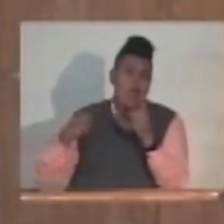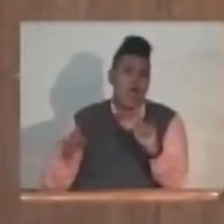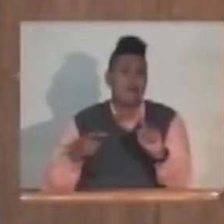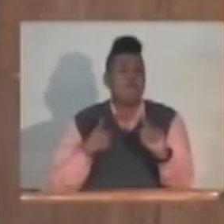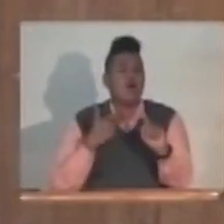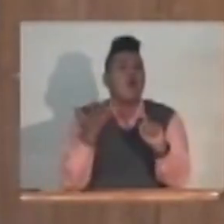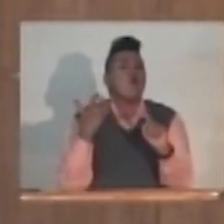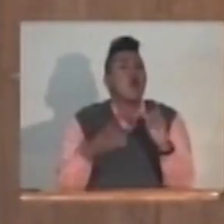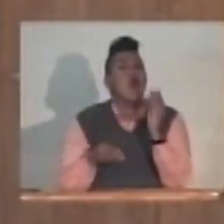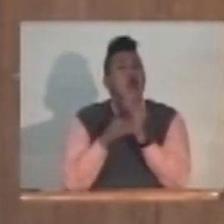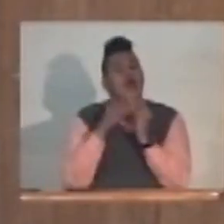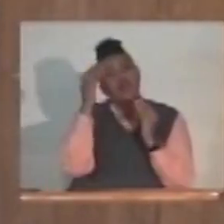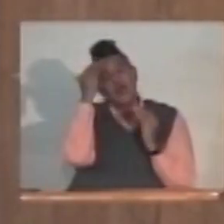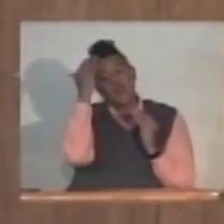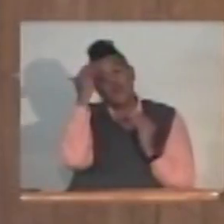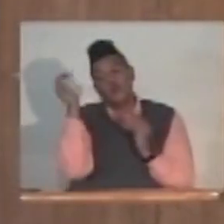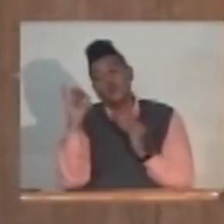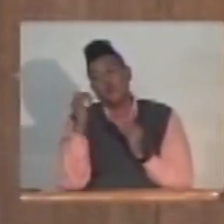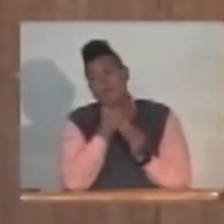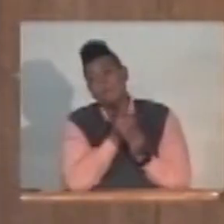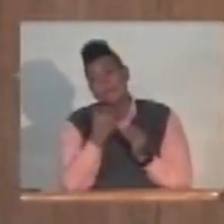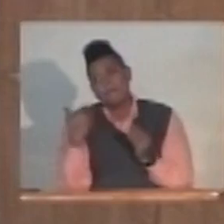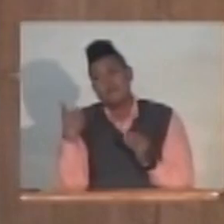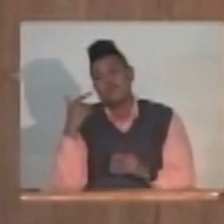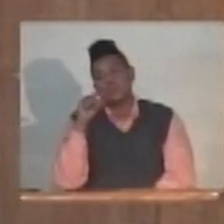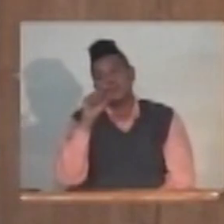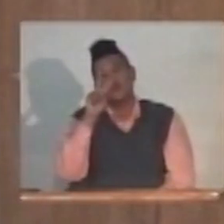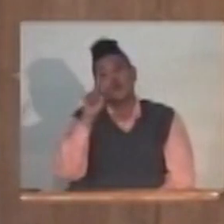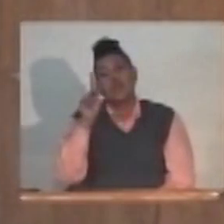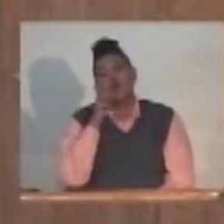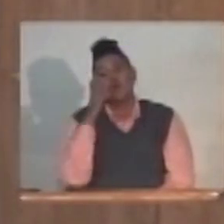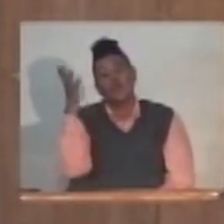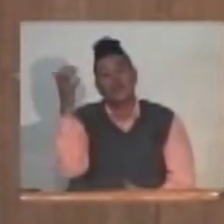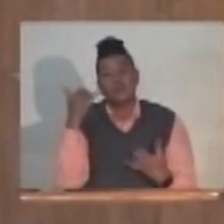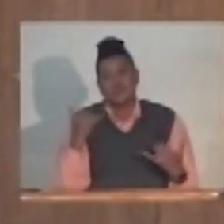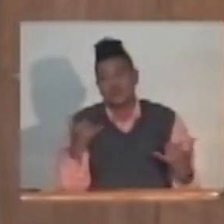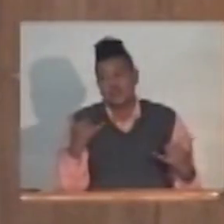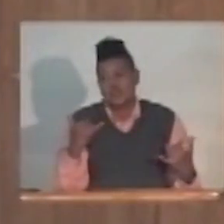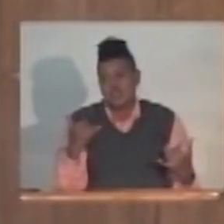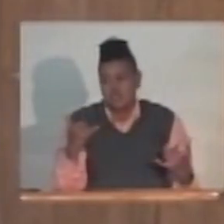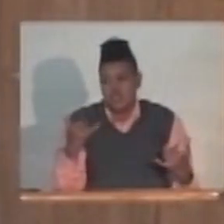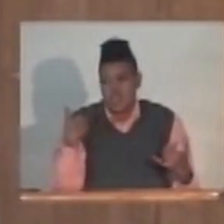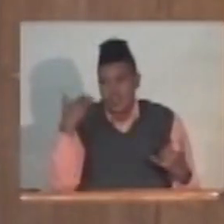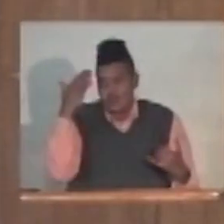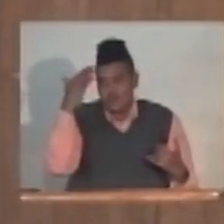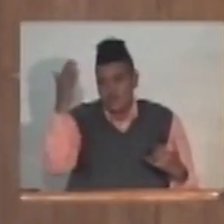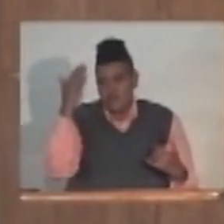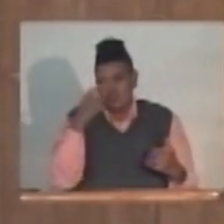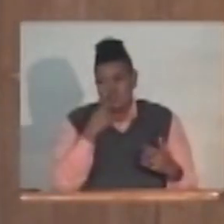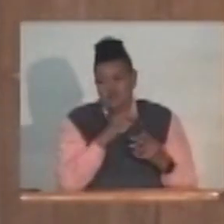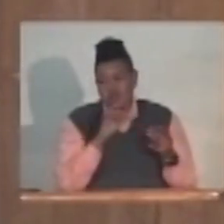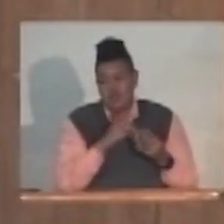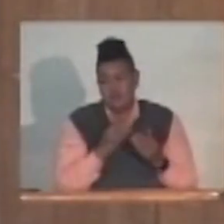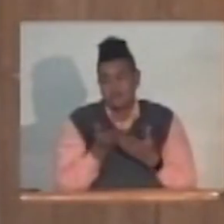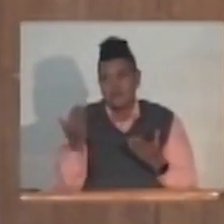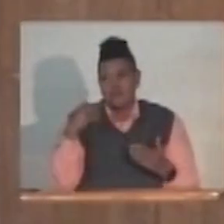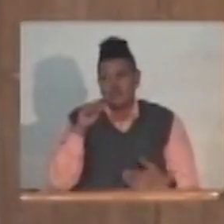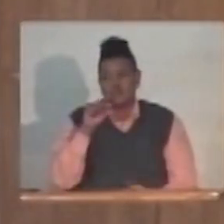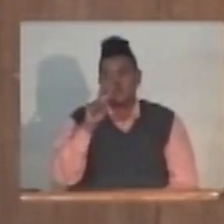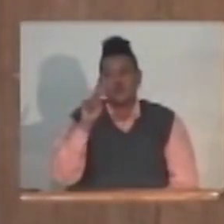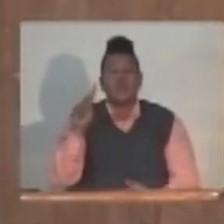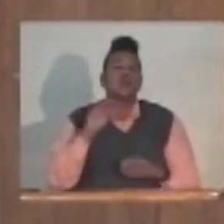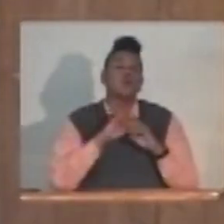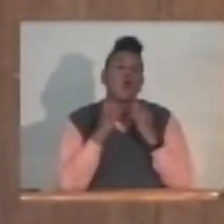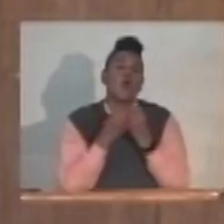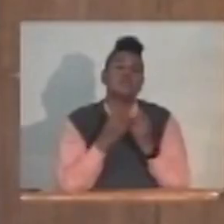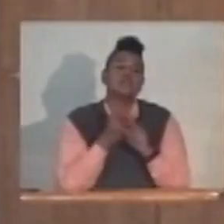Heights in St. Andrew, disclosed that a working group comprised of 7 environmental groups as well as marine